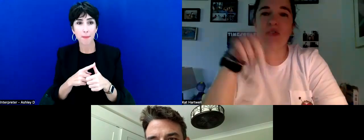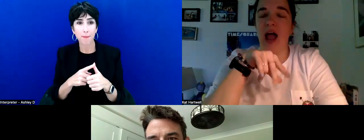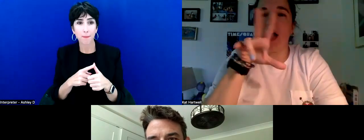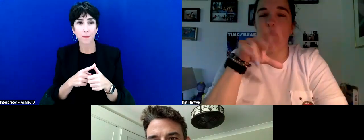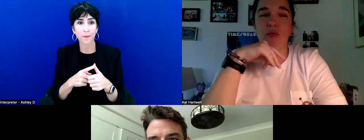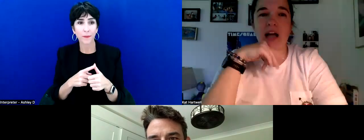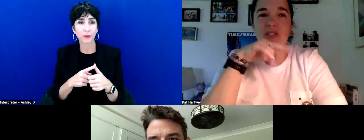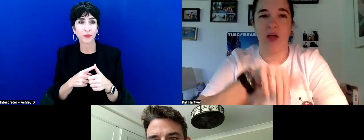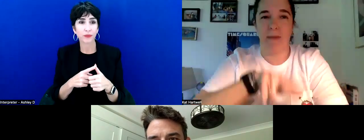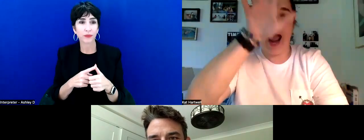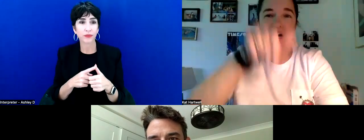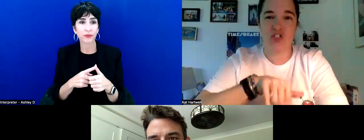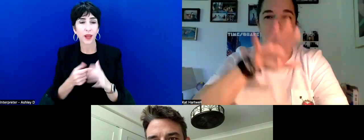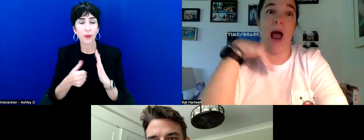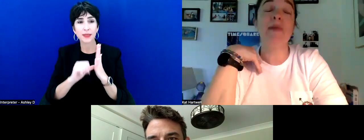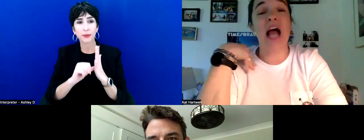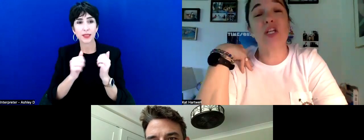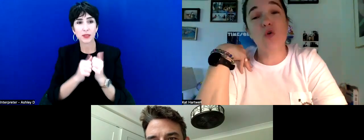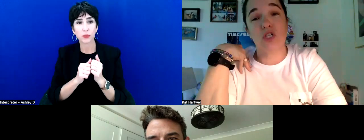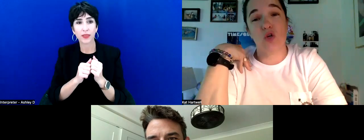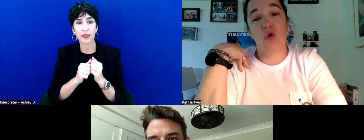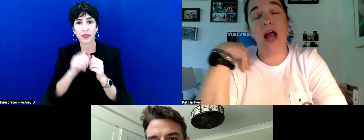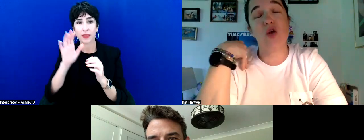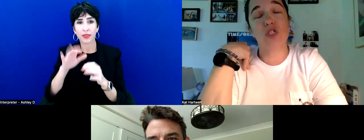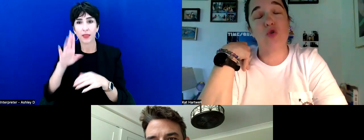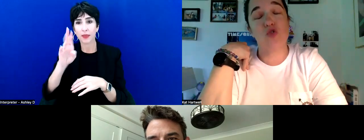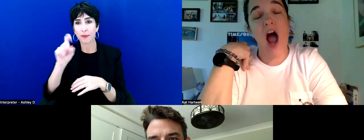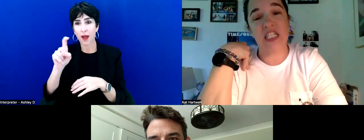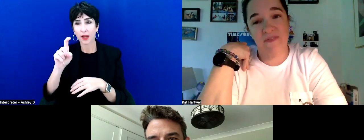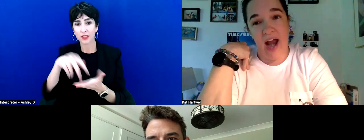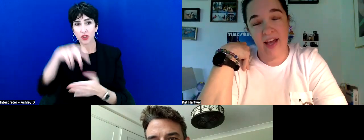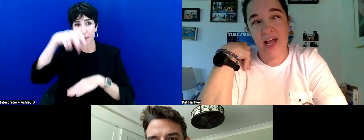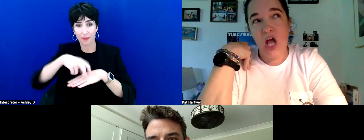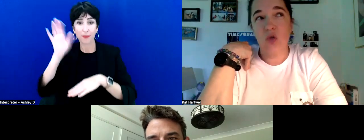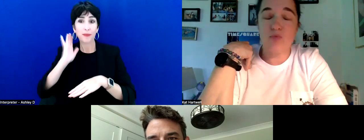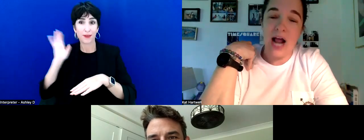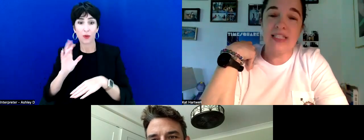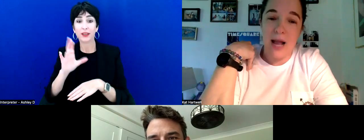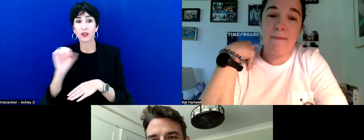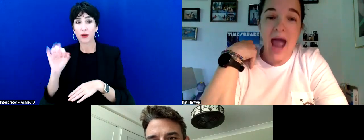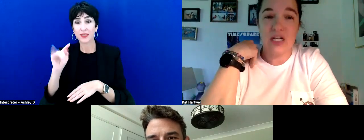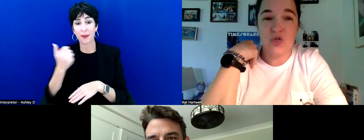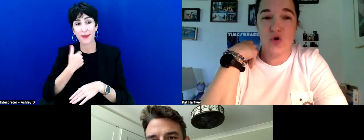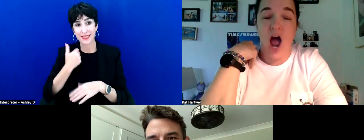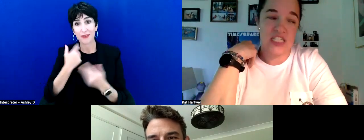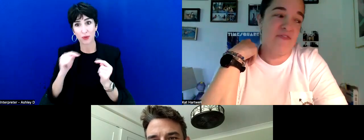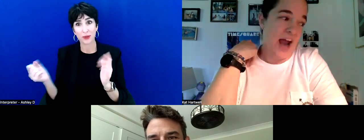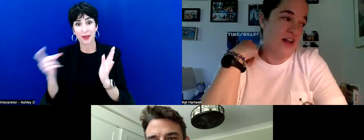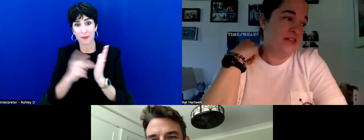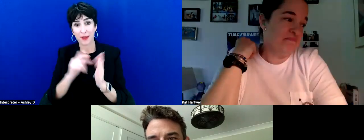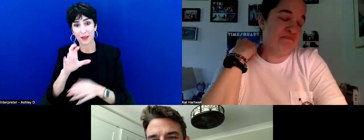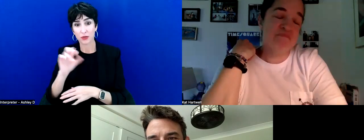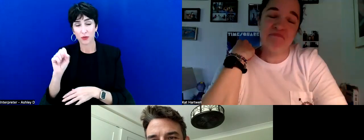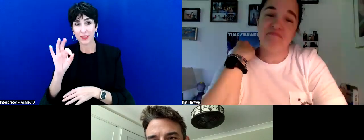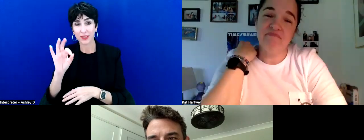talk out like in practice with the back jump. I mean, I used to do CrossFit, so I'm trying to get back into